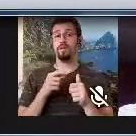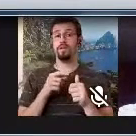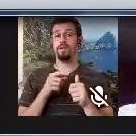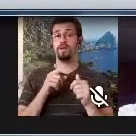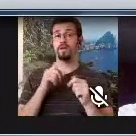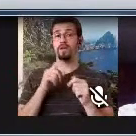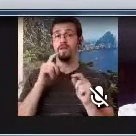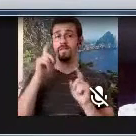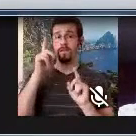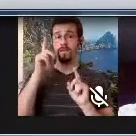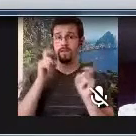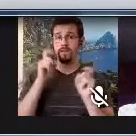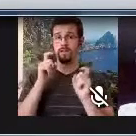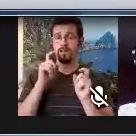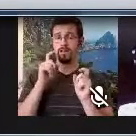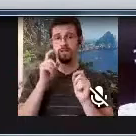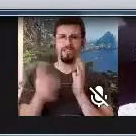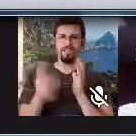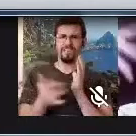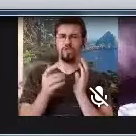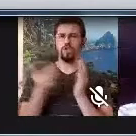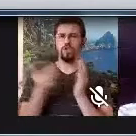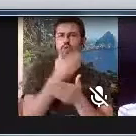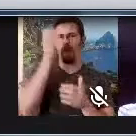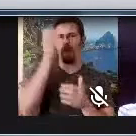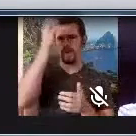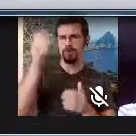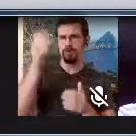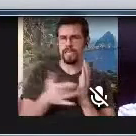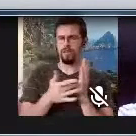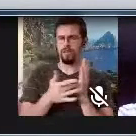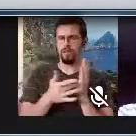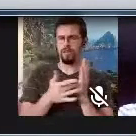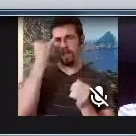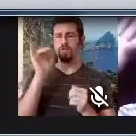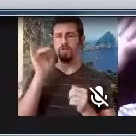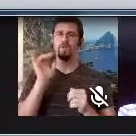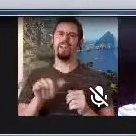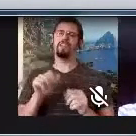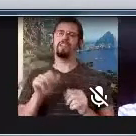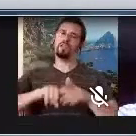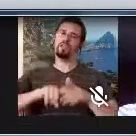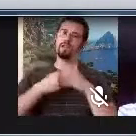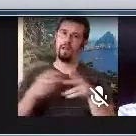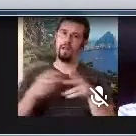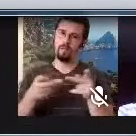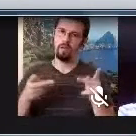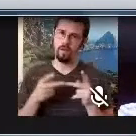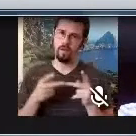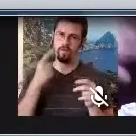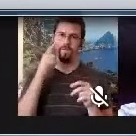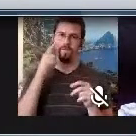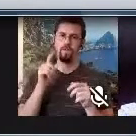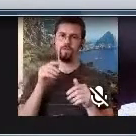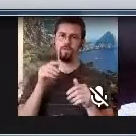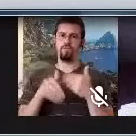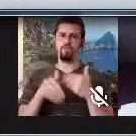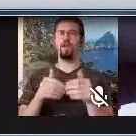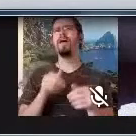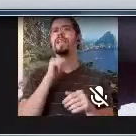technical ideas for me. So I consider it much more as a starting point for future things, rather than this like a finished piece